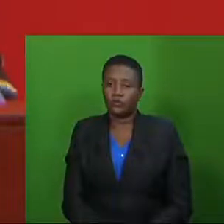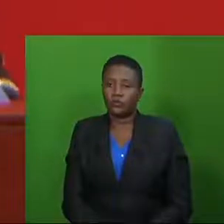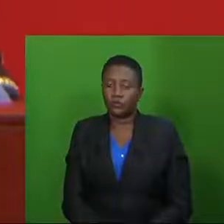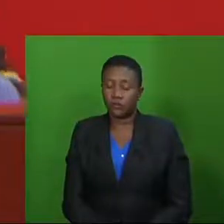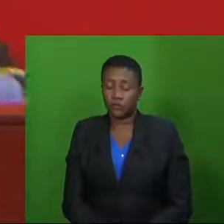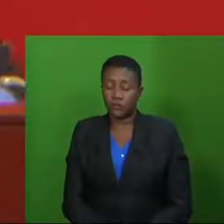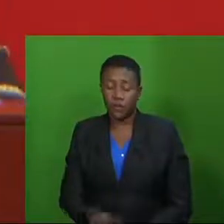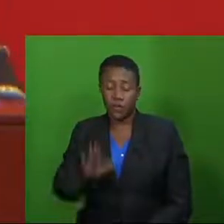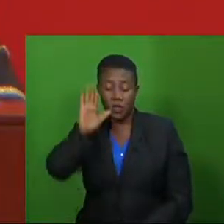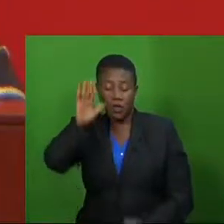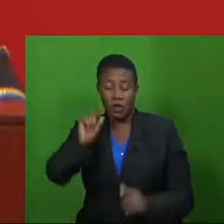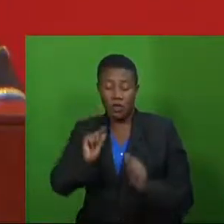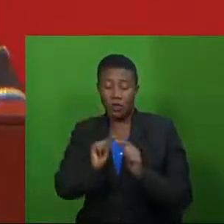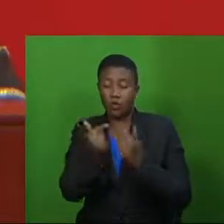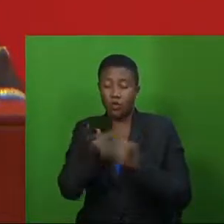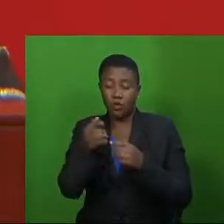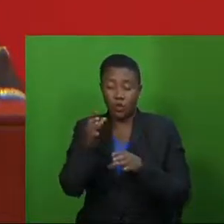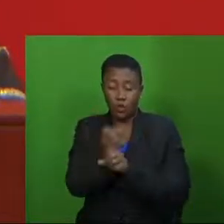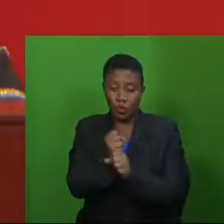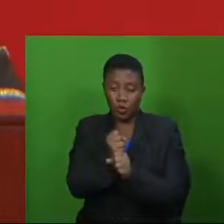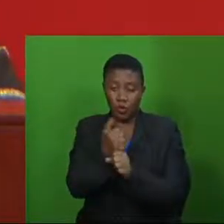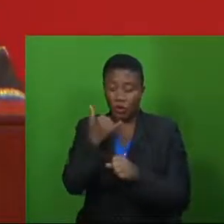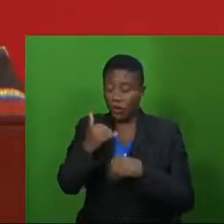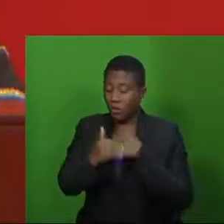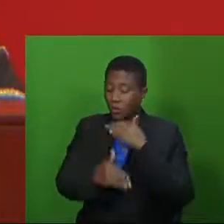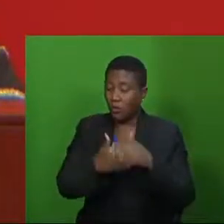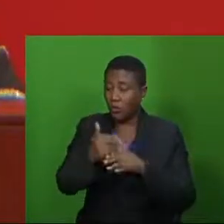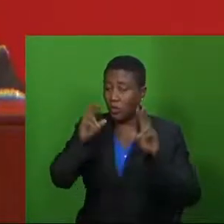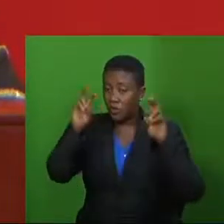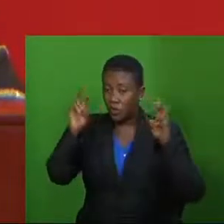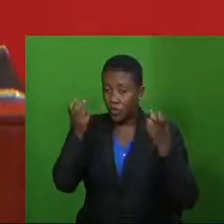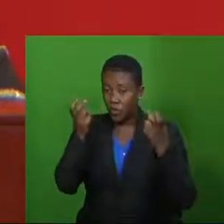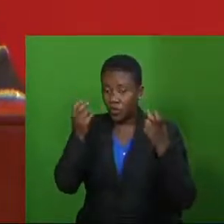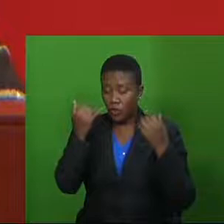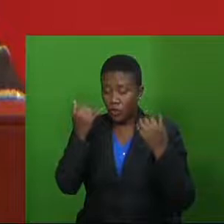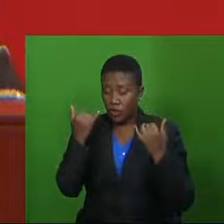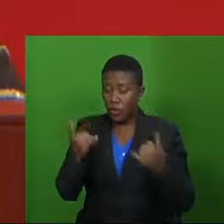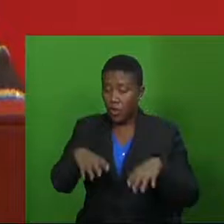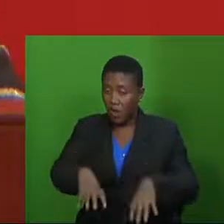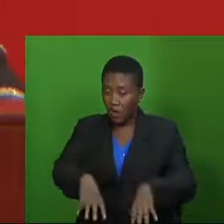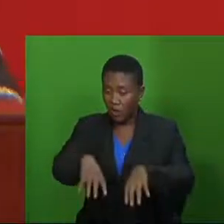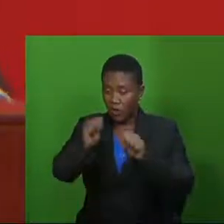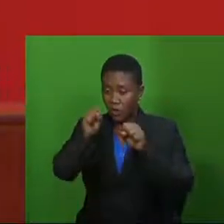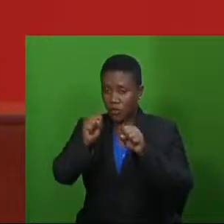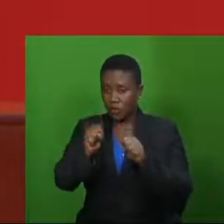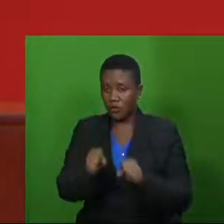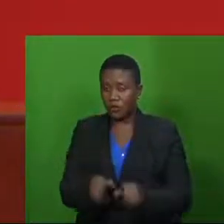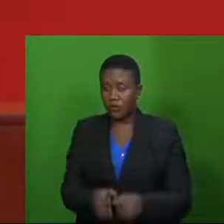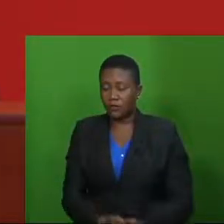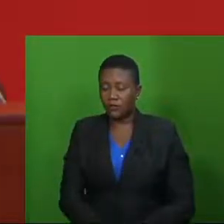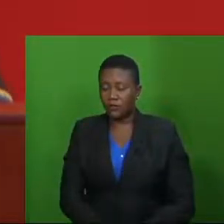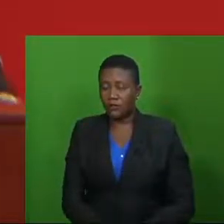The ayes have it. The procedural motion has been adopted by the House.